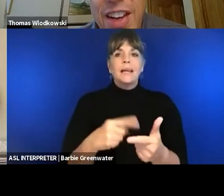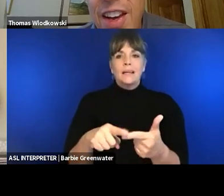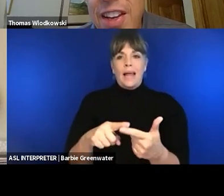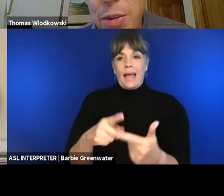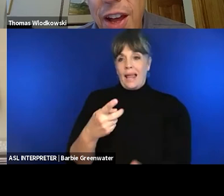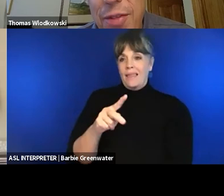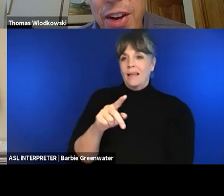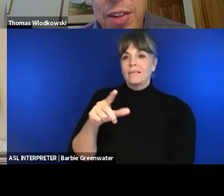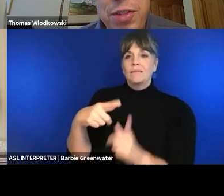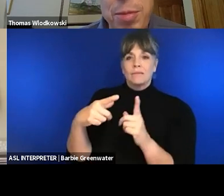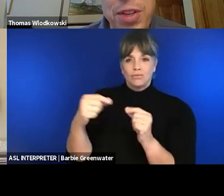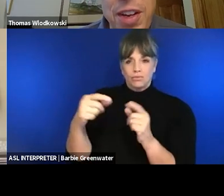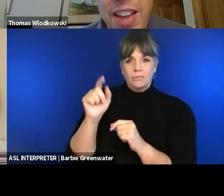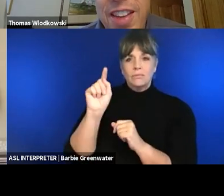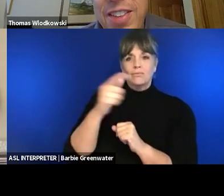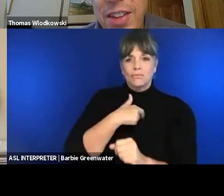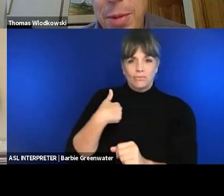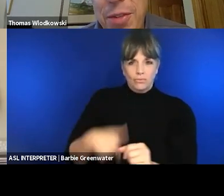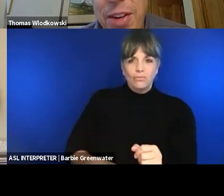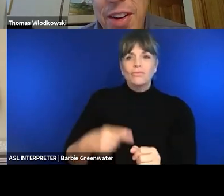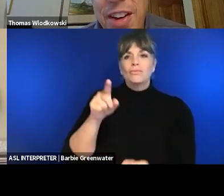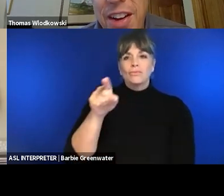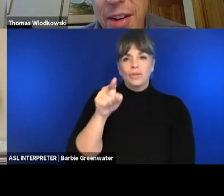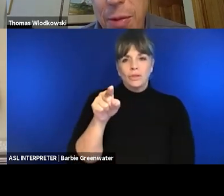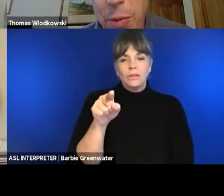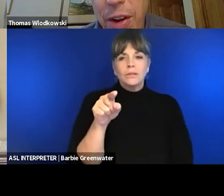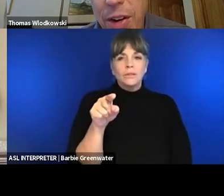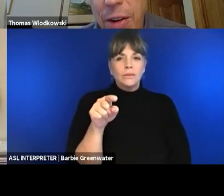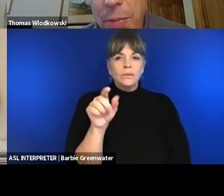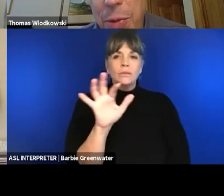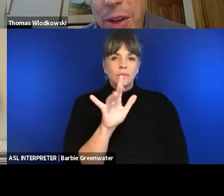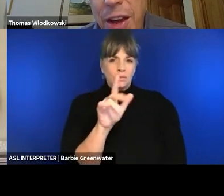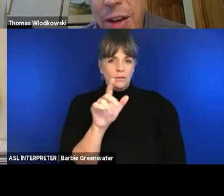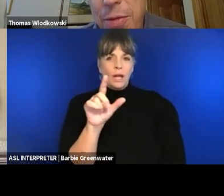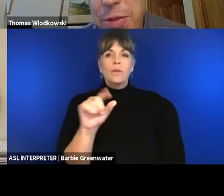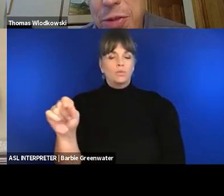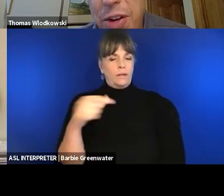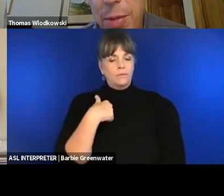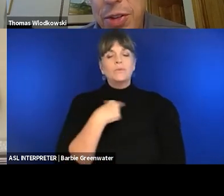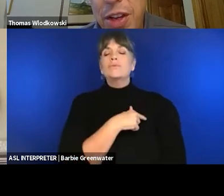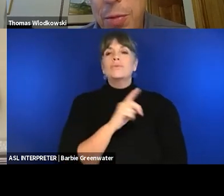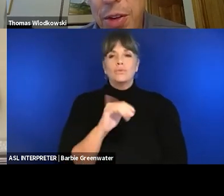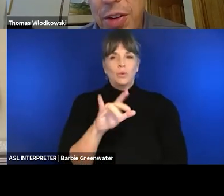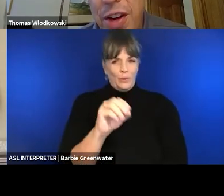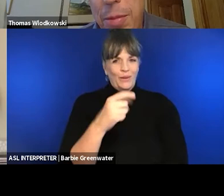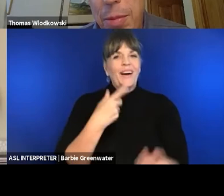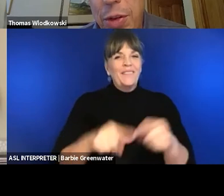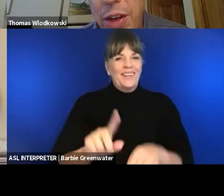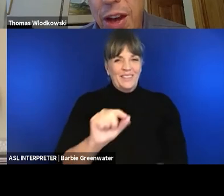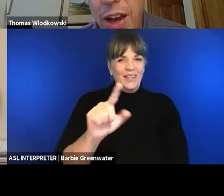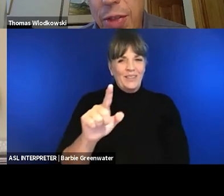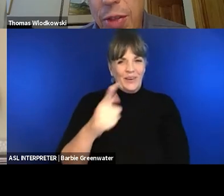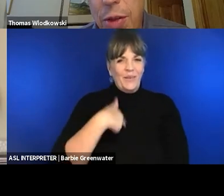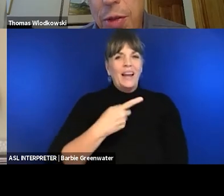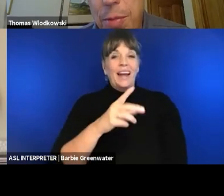Paralympics. So live audio description is a little bit different, where we have describers in real time